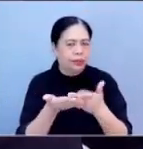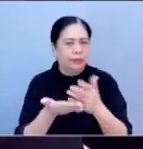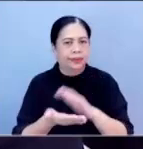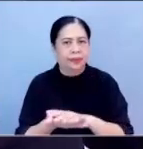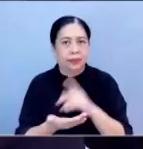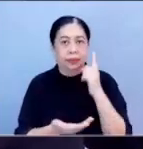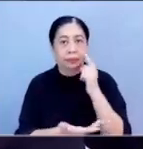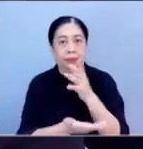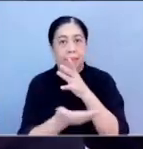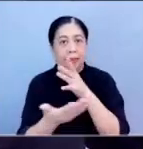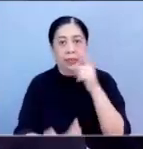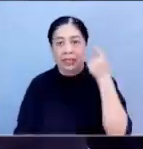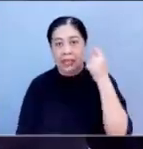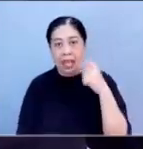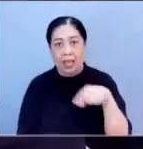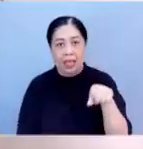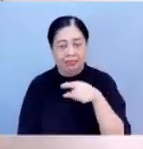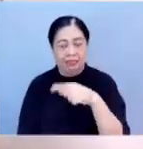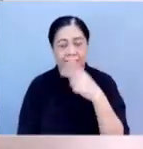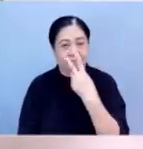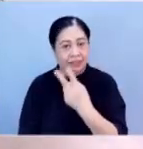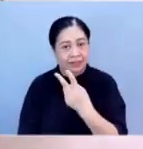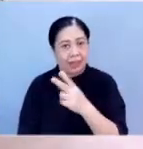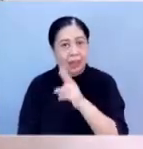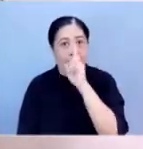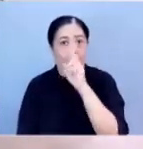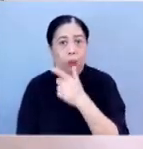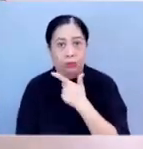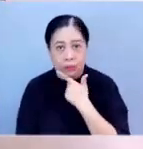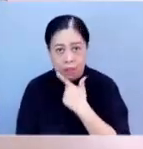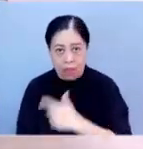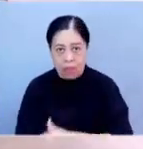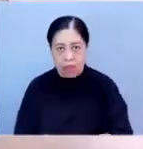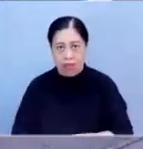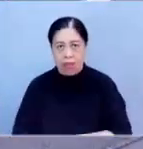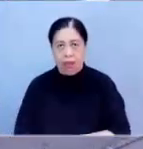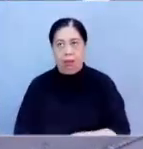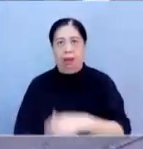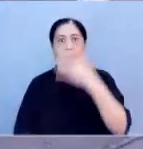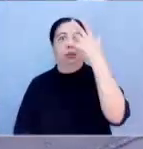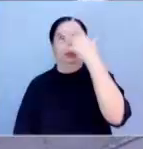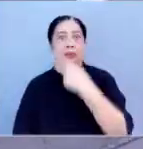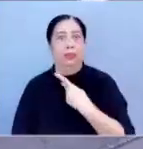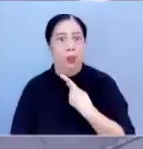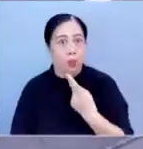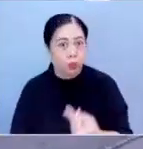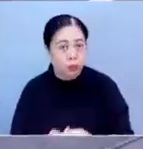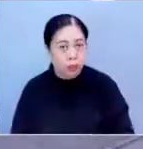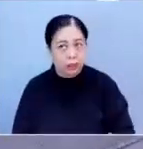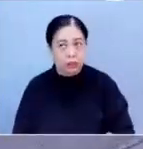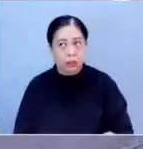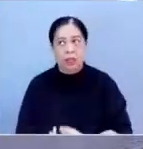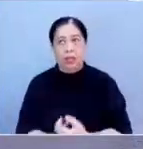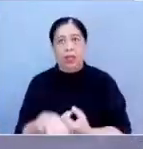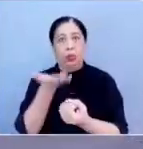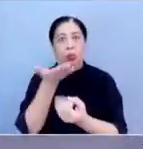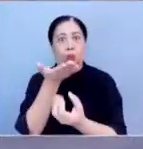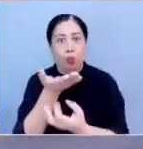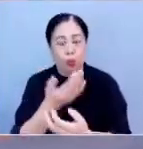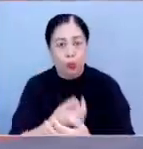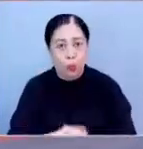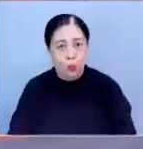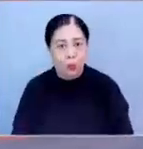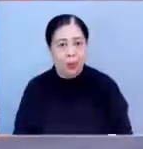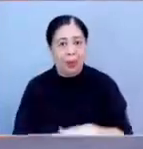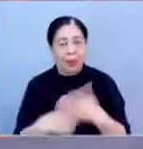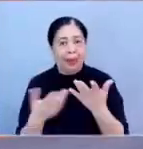and the titas who are watching now, they're saying, pogi na. Ang ganda pa ng boses. Nagluluto pa. Kumain na